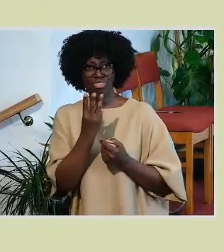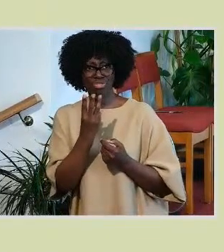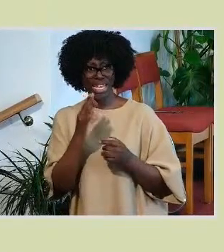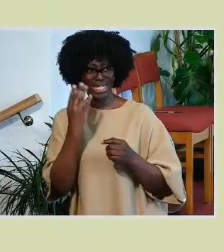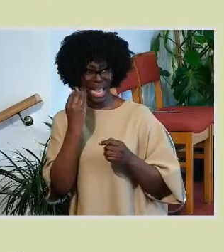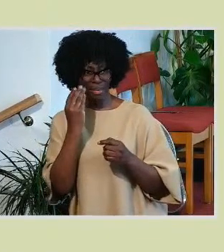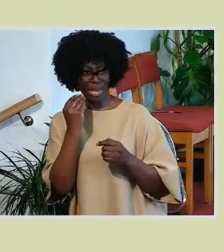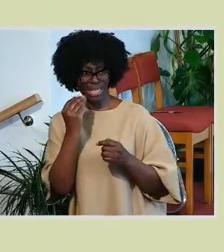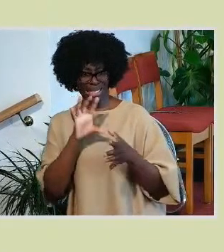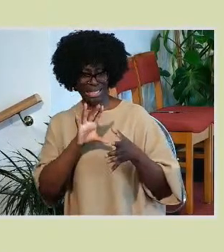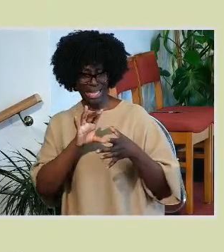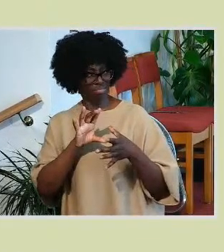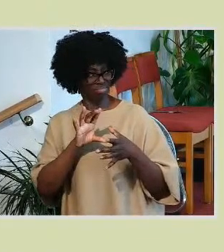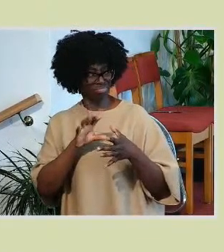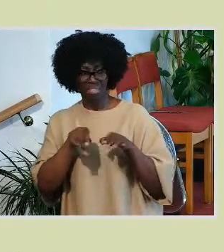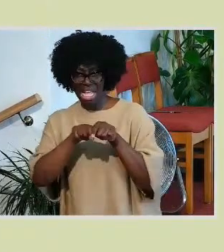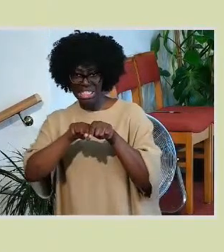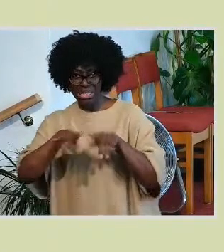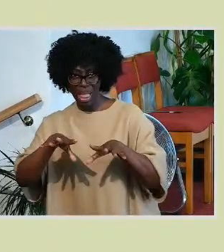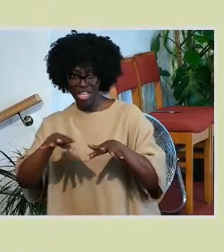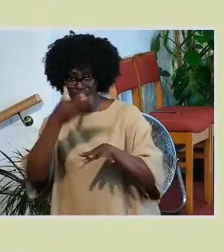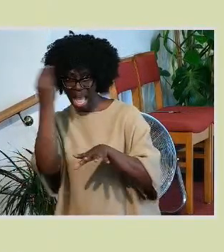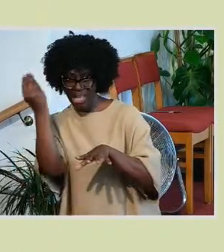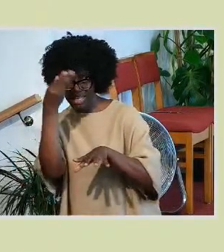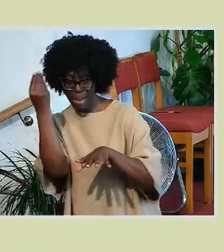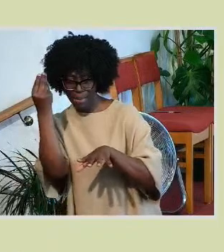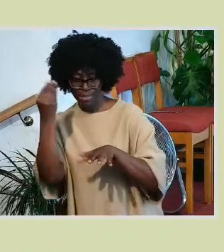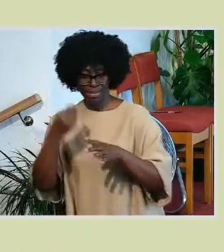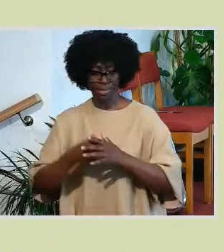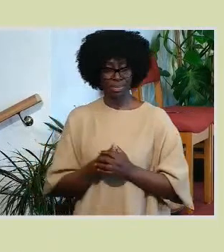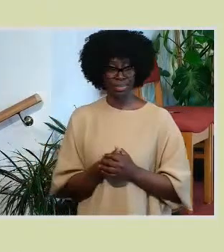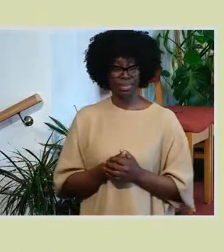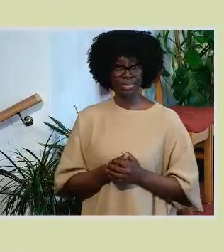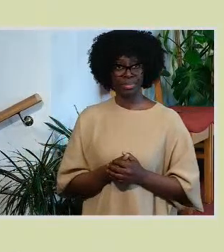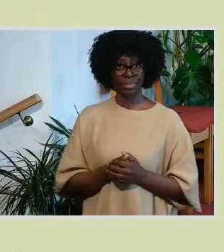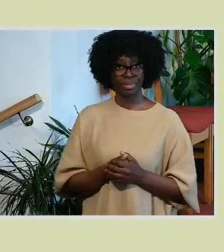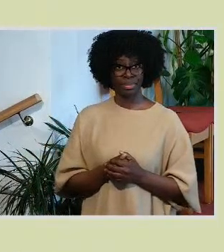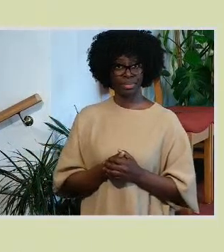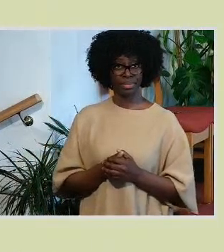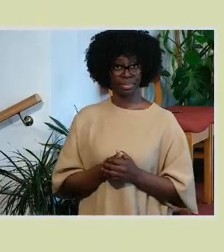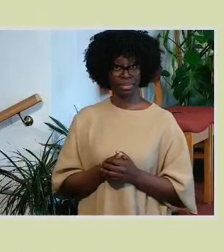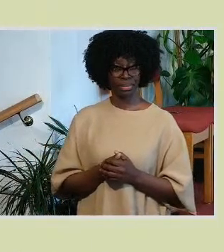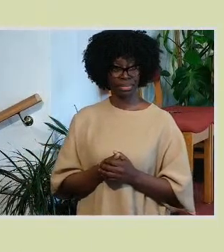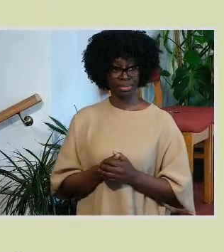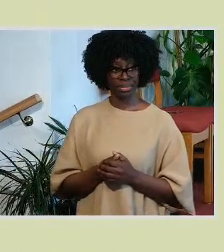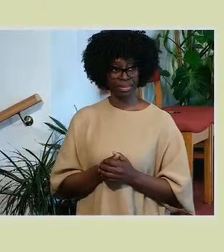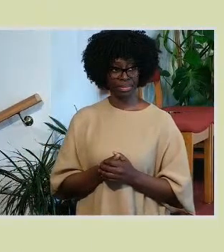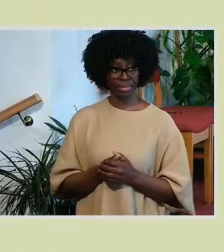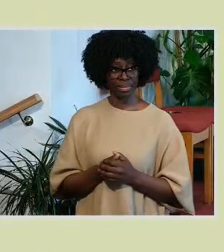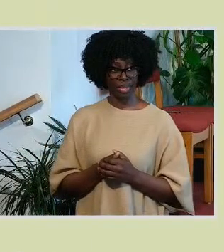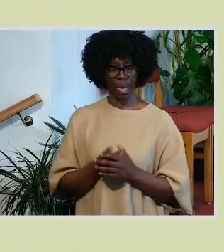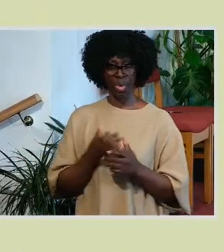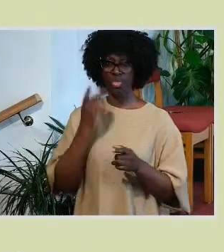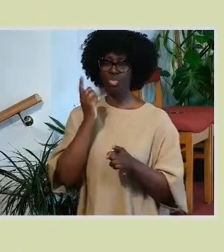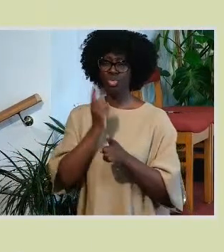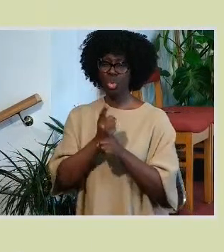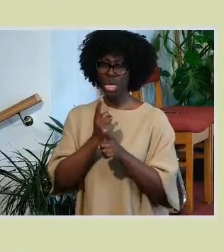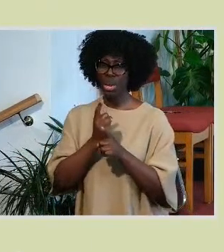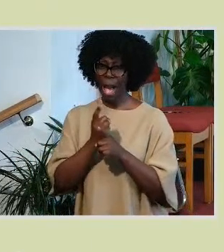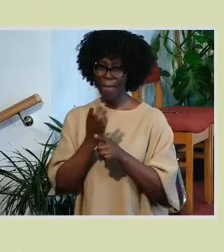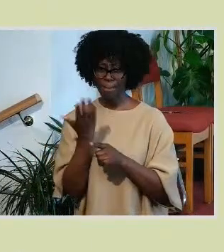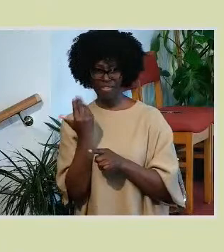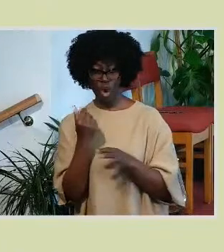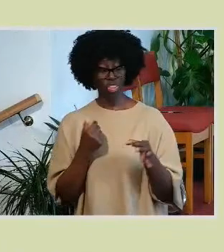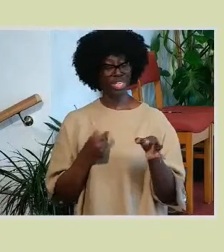and you look at some of the cells, they found that those amyloid fibers that I mentioned before, in the middle of some of the clumps of amyloid fibers, they've